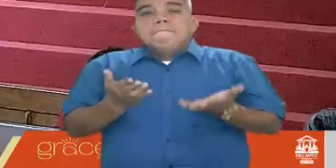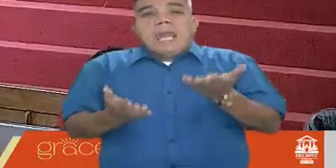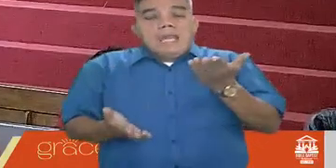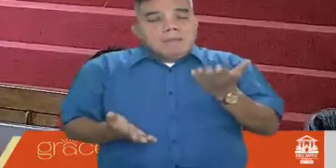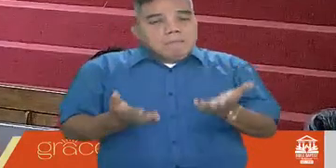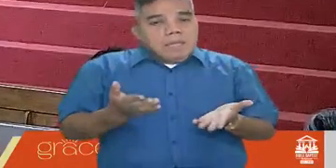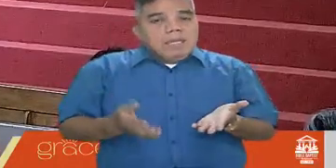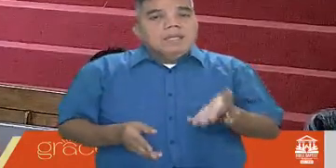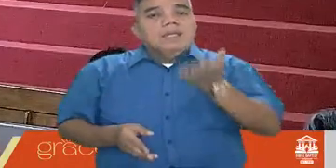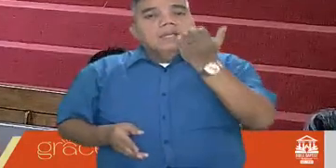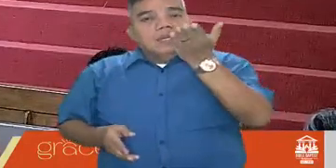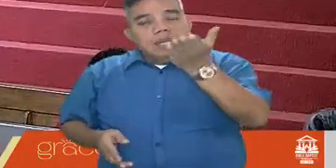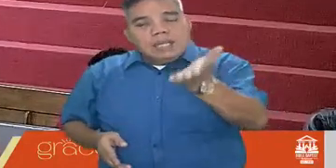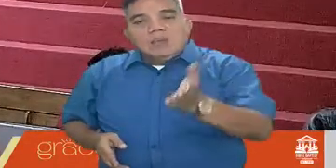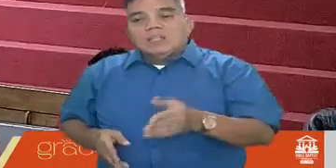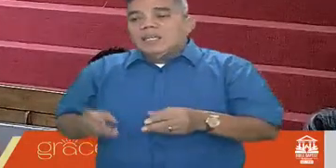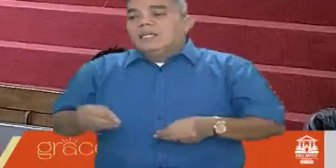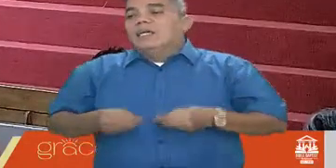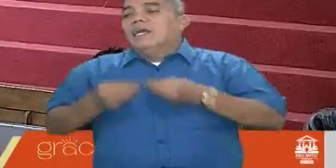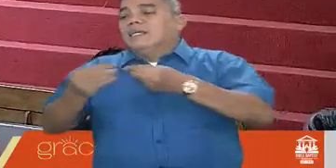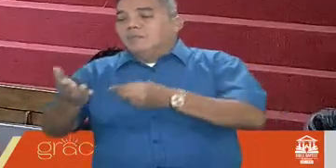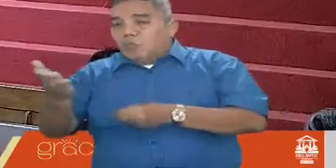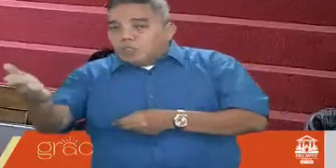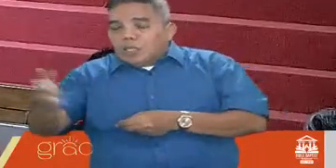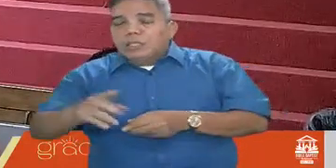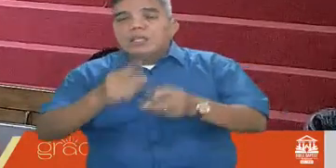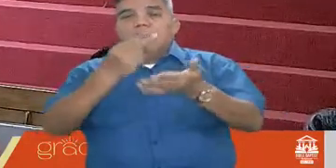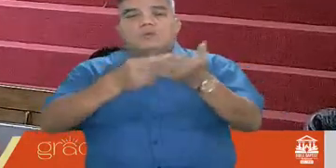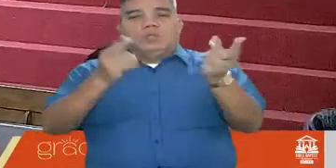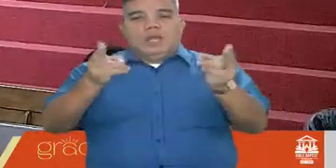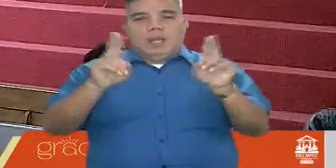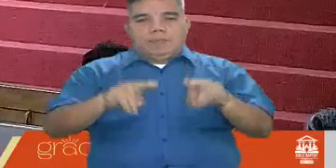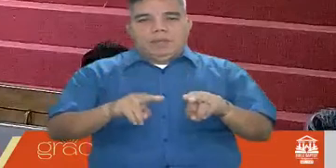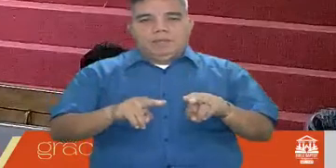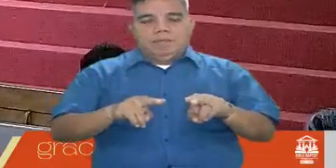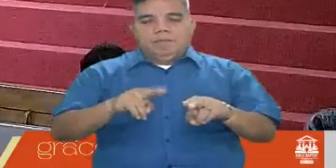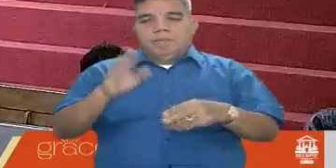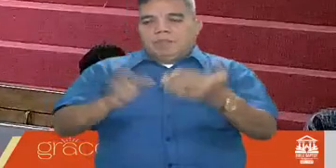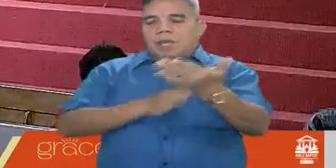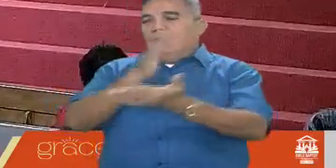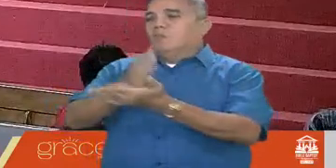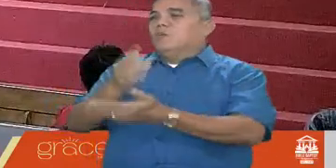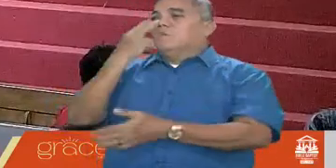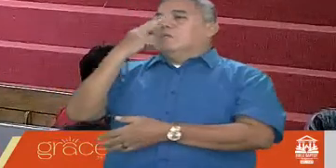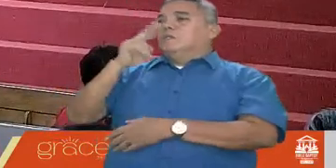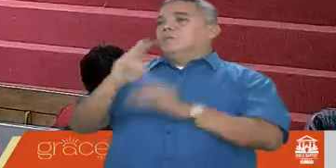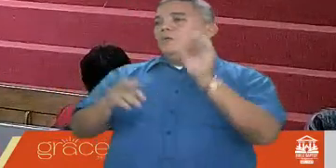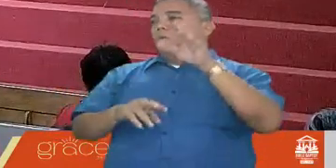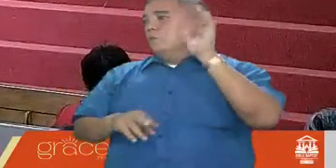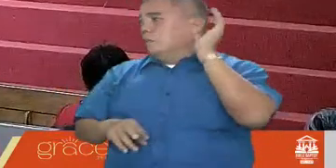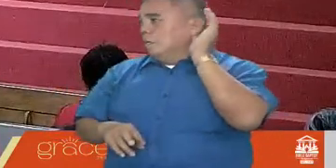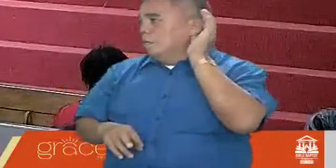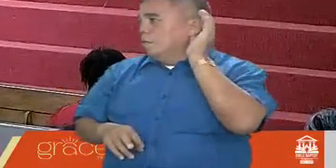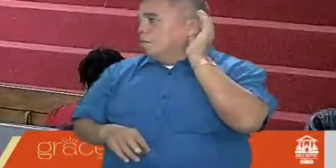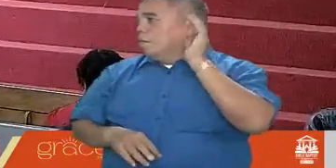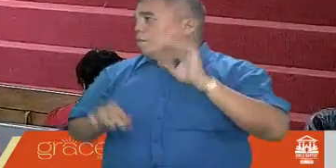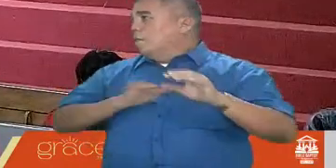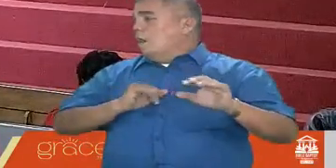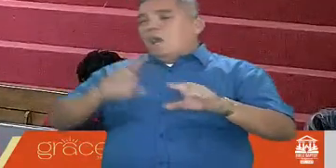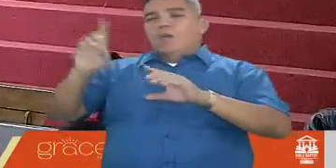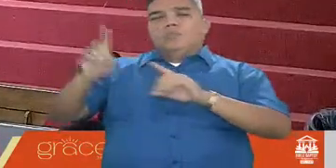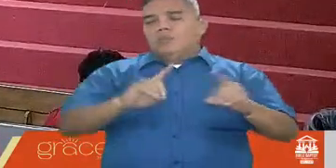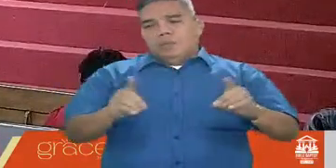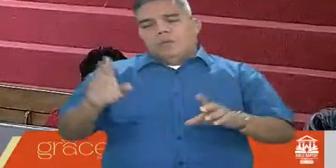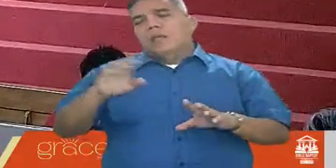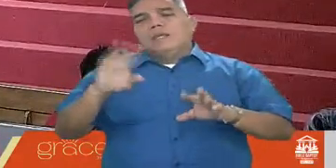maybe ikaw nakakontribute to sa maong sitwasyon. Adto ka dito makakita, makadungog ka niya nga, ako tong